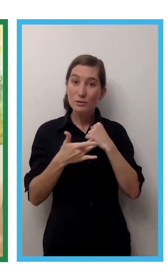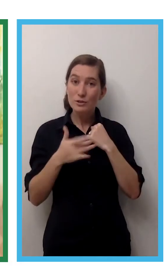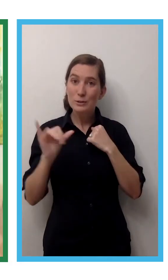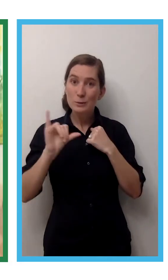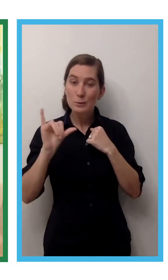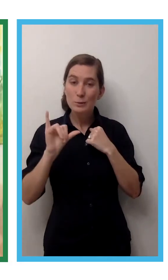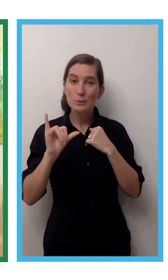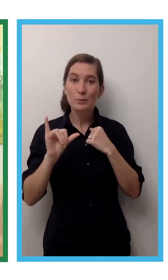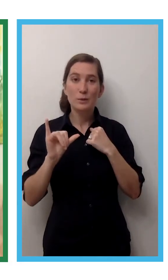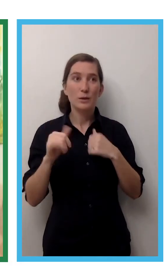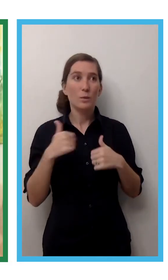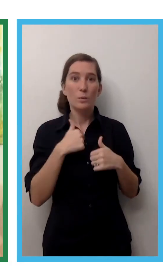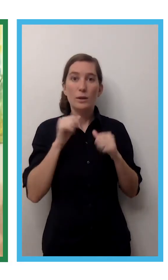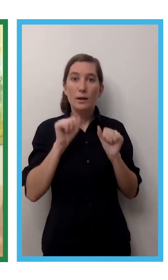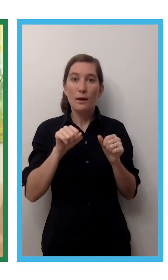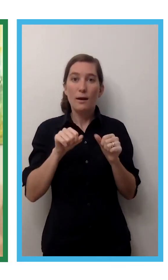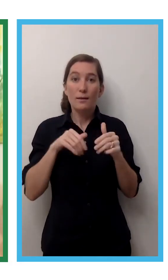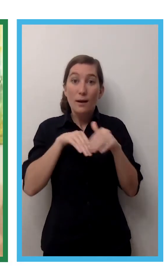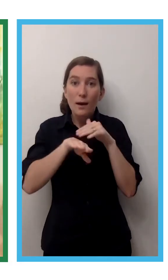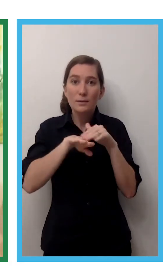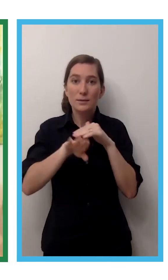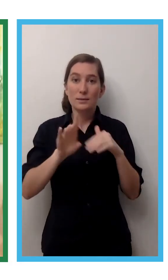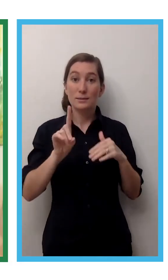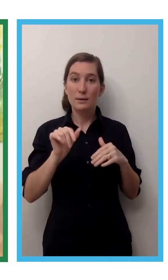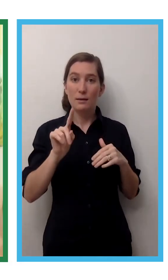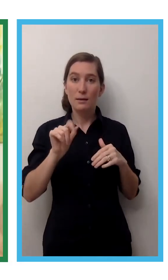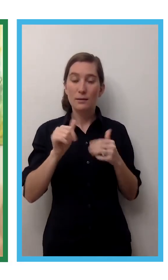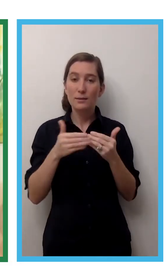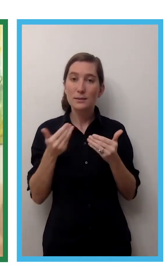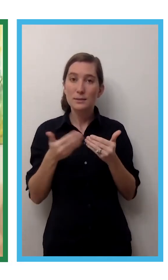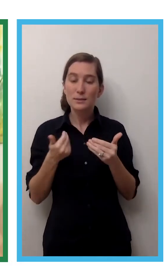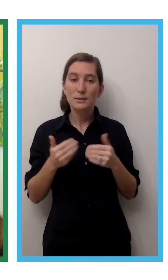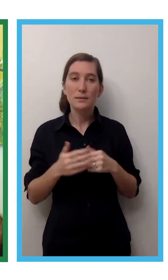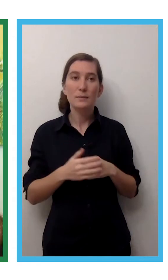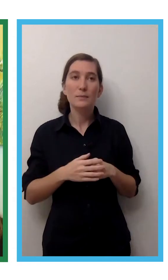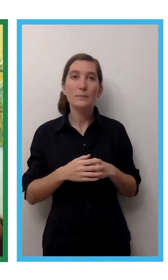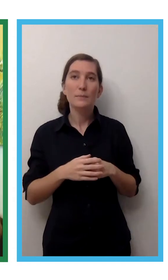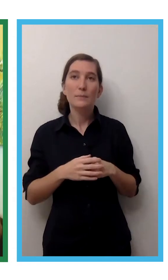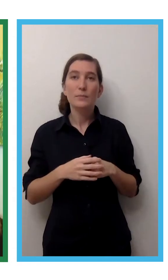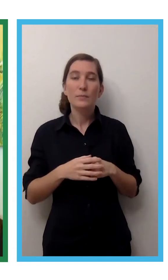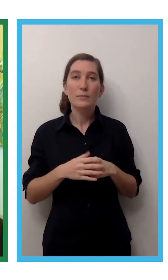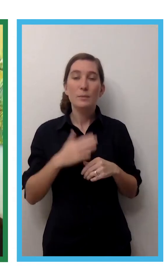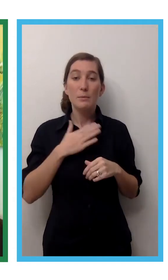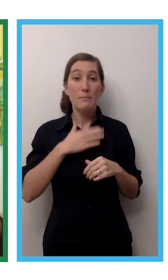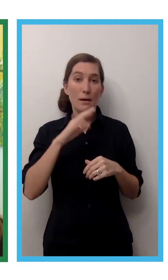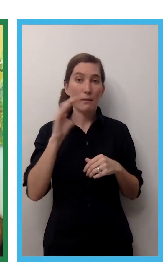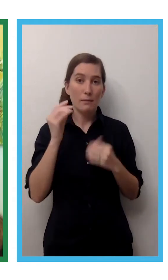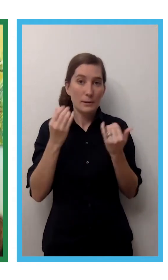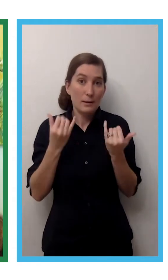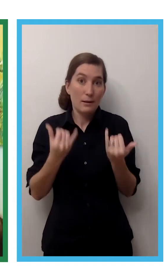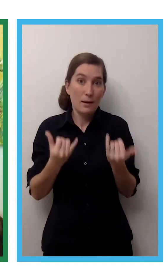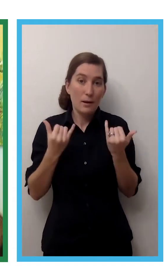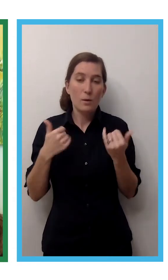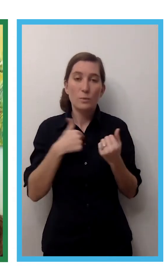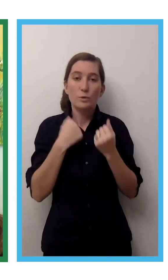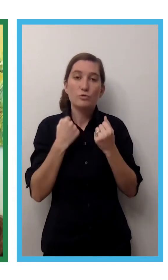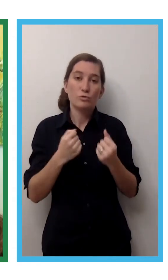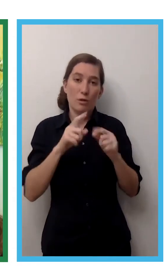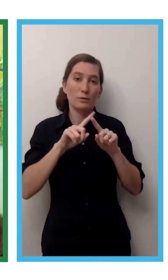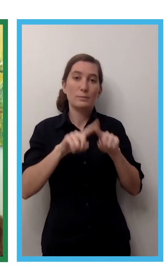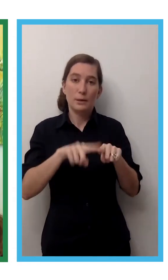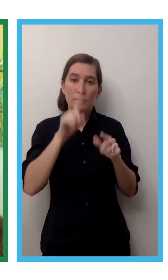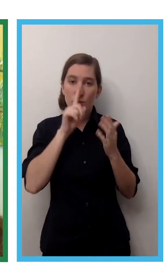know, my company now depends incredibly on research because I'm supporting a lot of